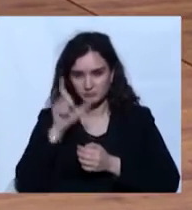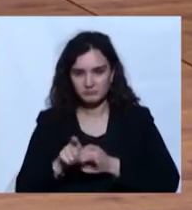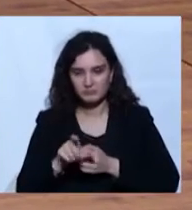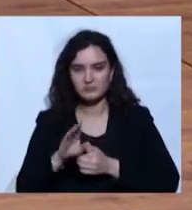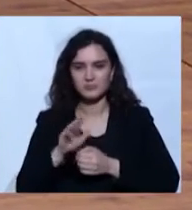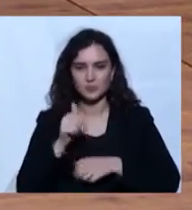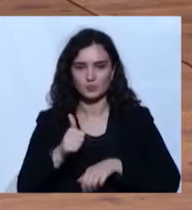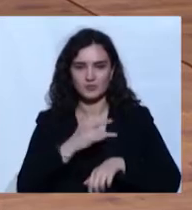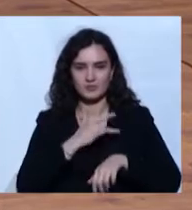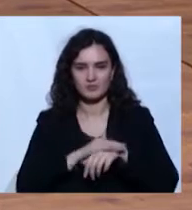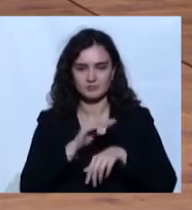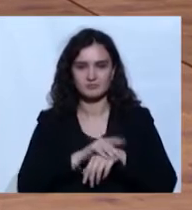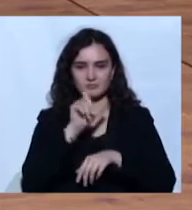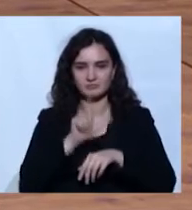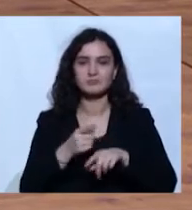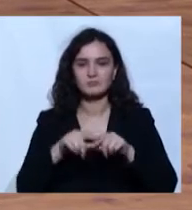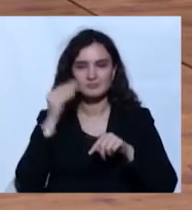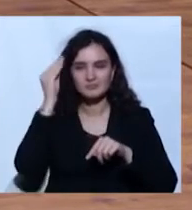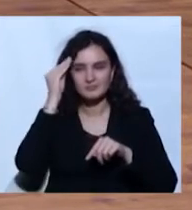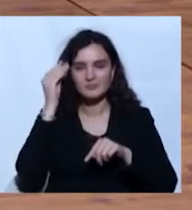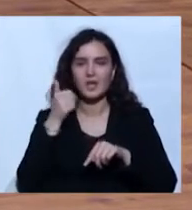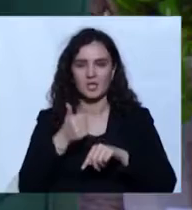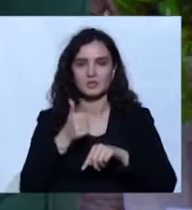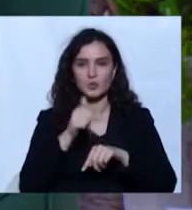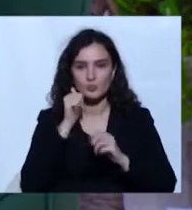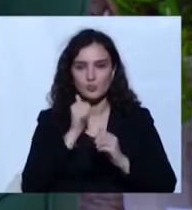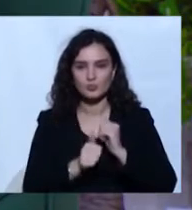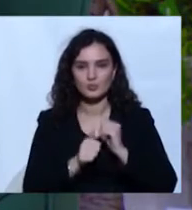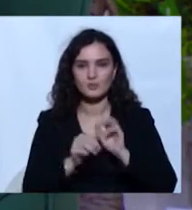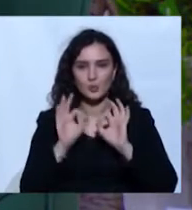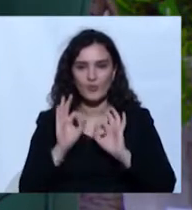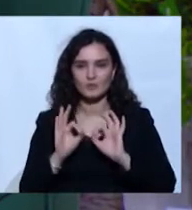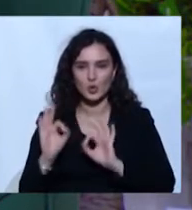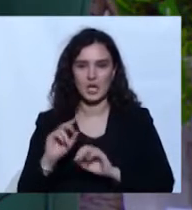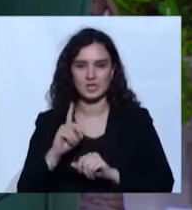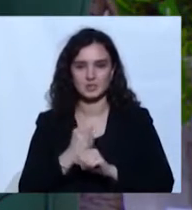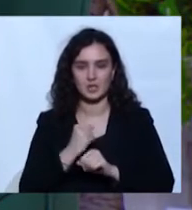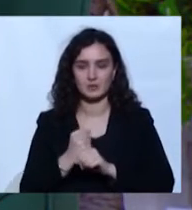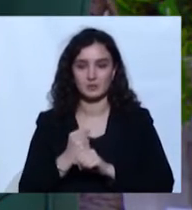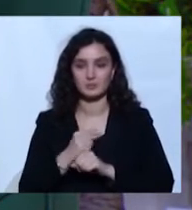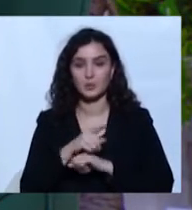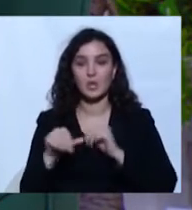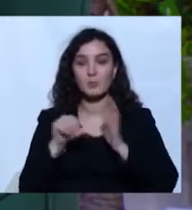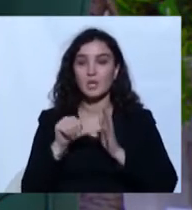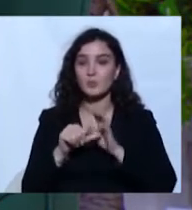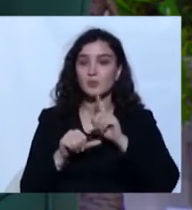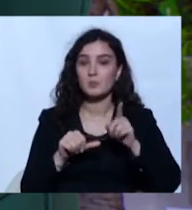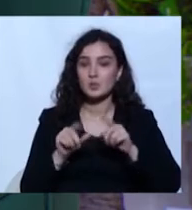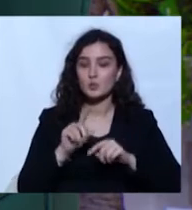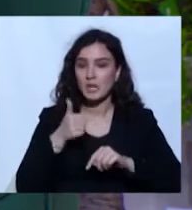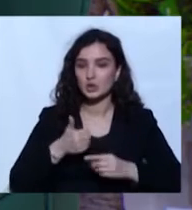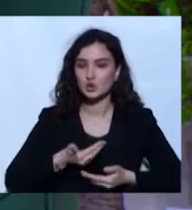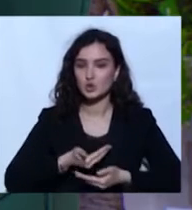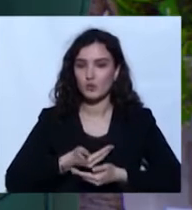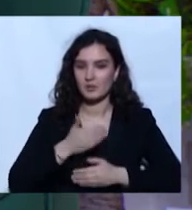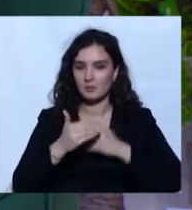with a good heart, so he has good ideas and he always does the right thing, which helps him have a